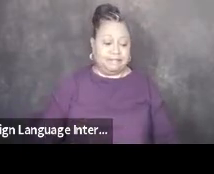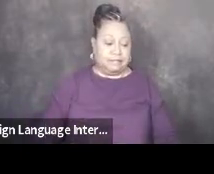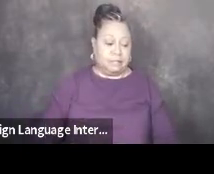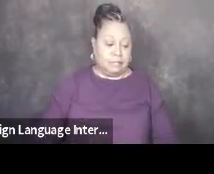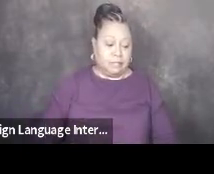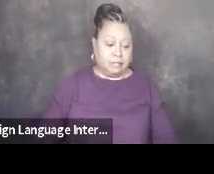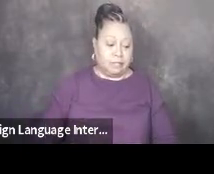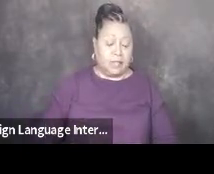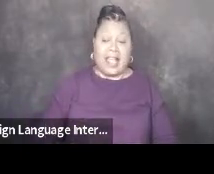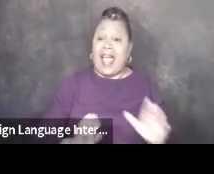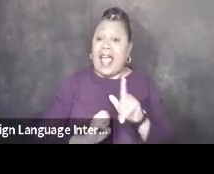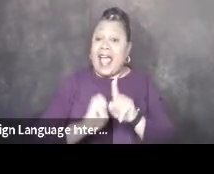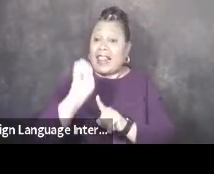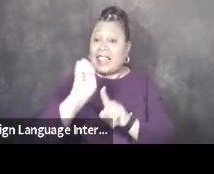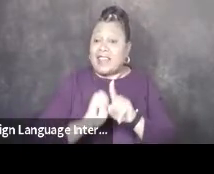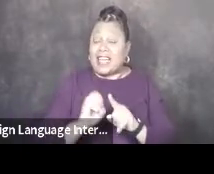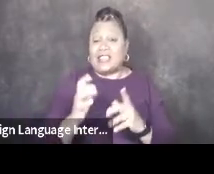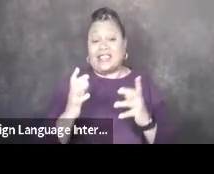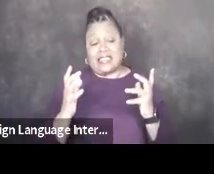Residential elevators